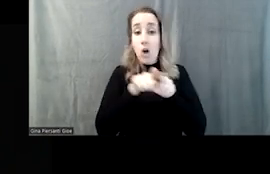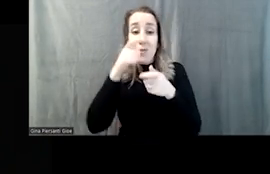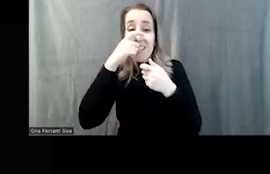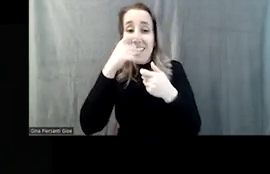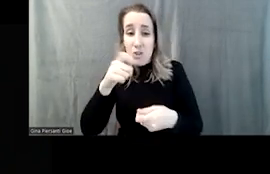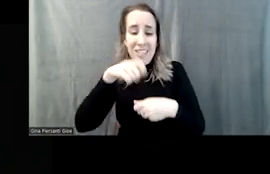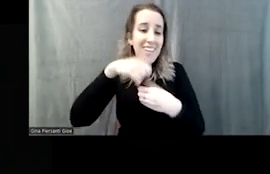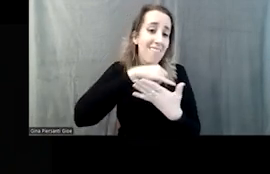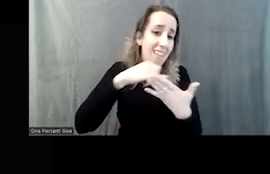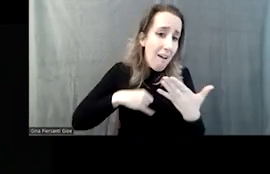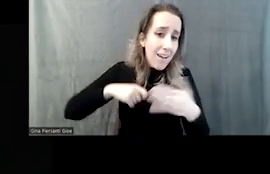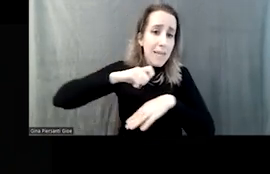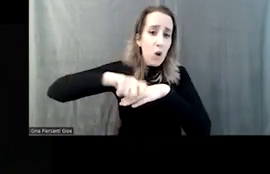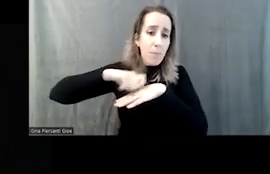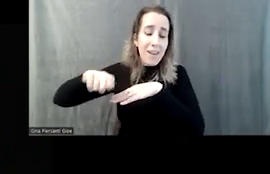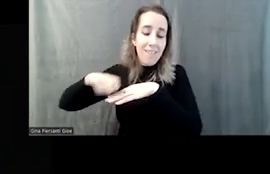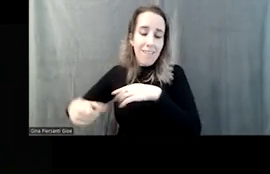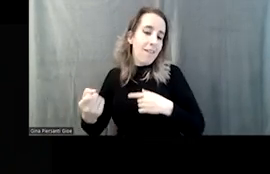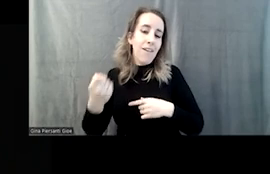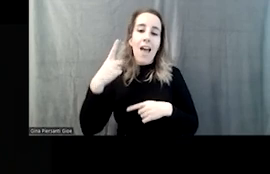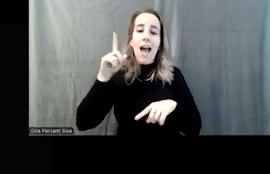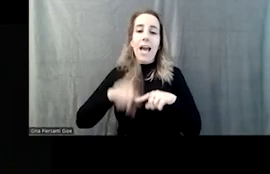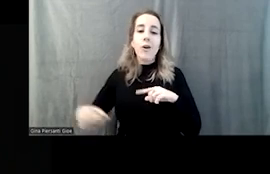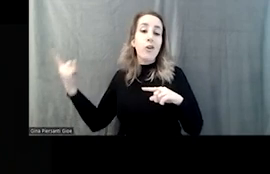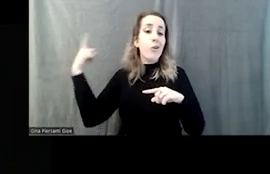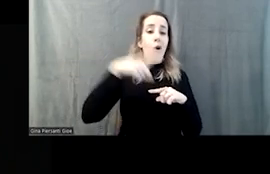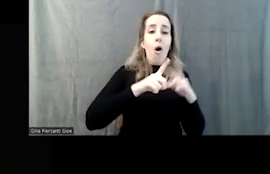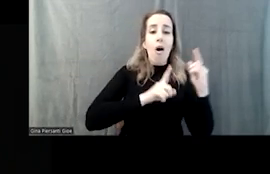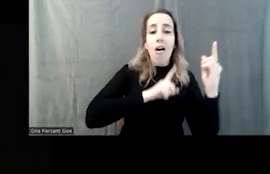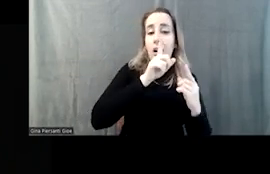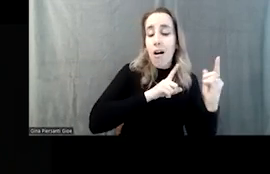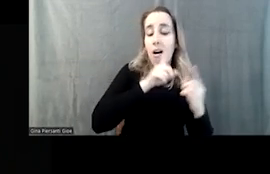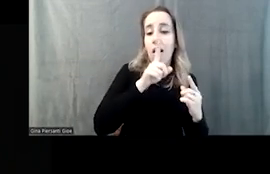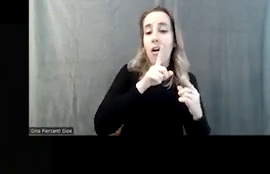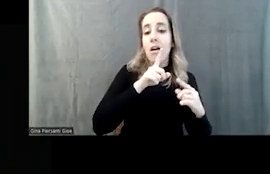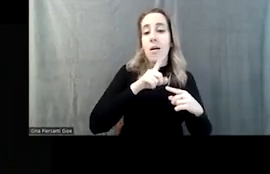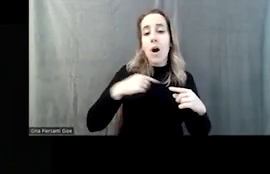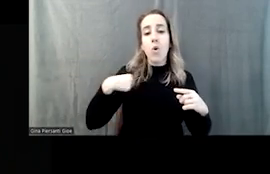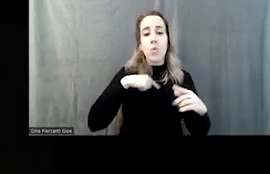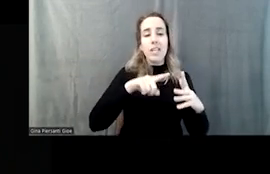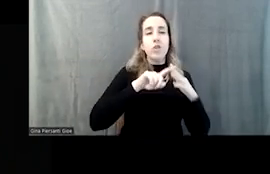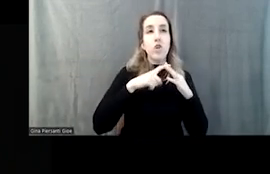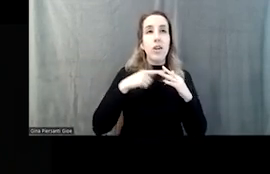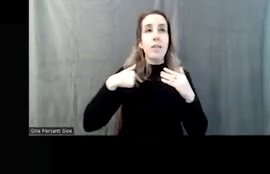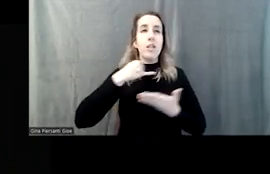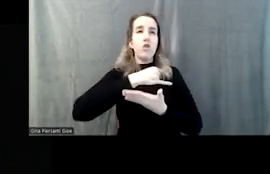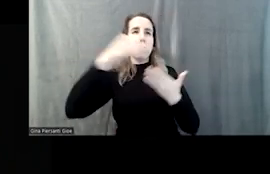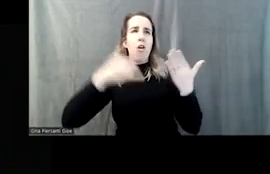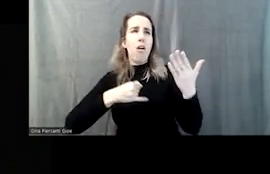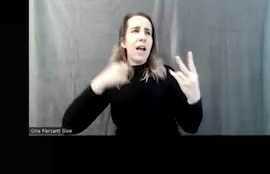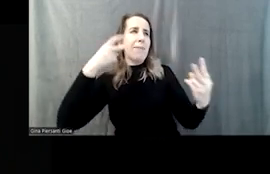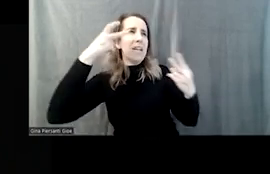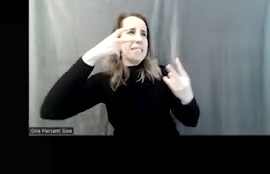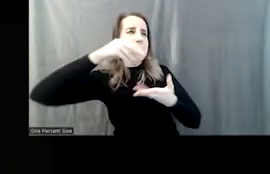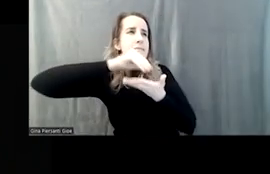I couldn't be there with her. And so we started with me drawing my view, drawing what I could hear, drawing